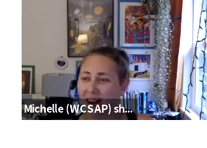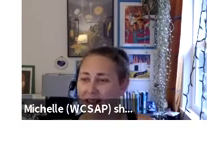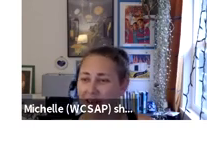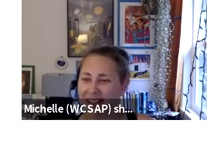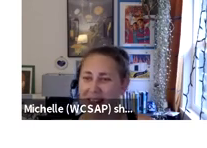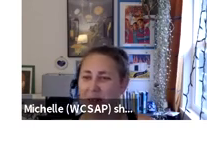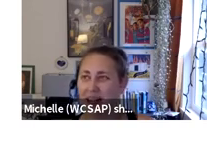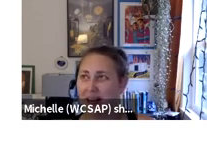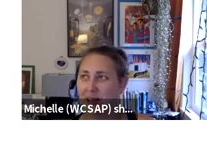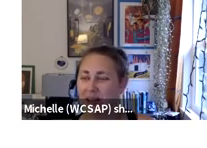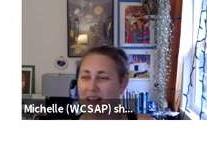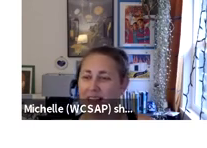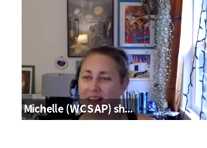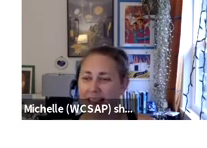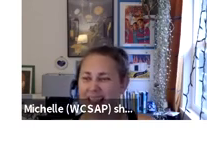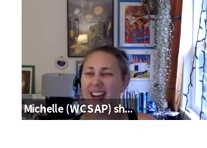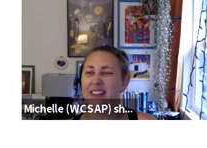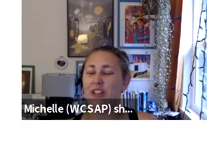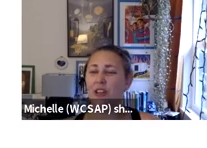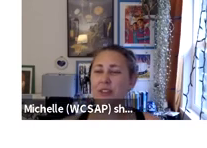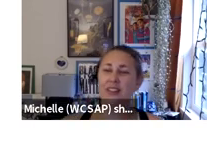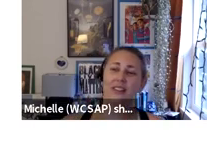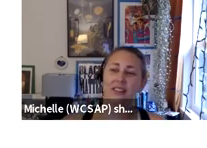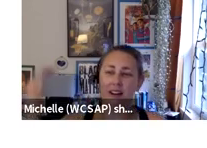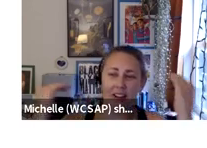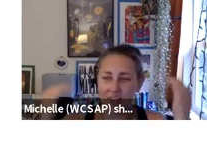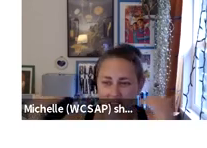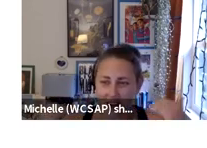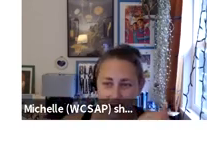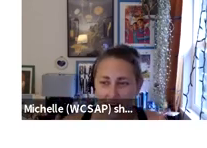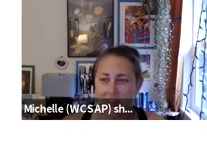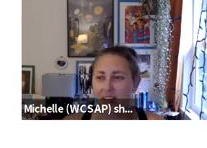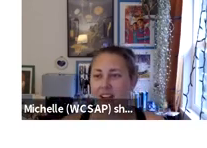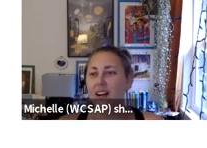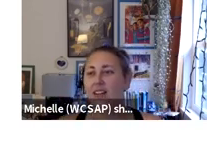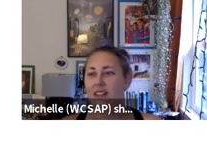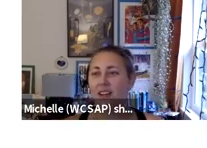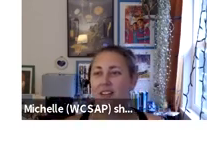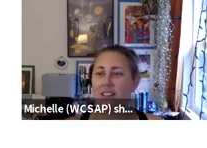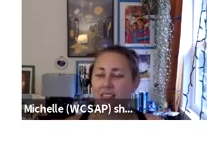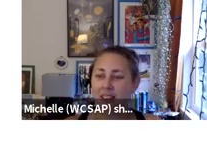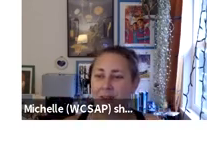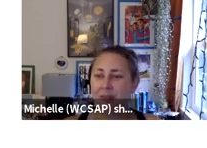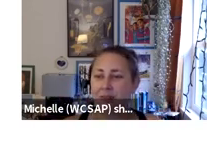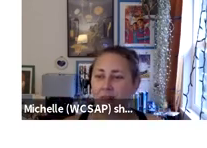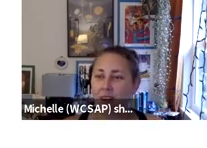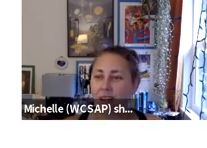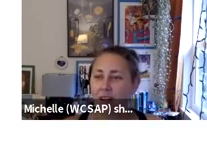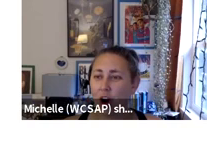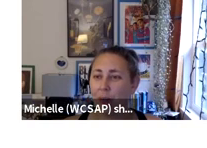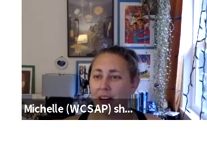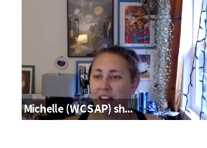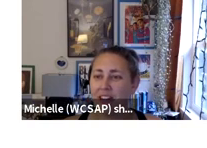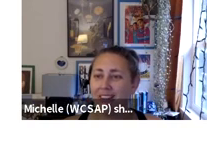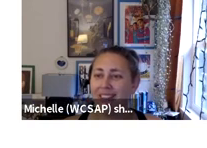figure it out, because sometimes it's not on the surface. That knowledge is kind of buried under here, under all this,